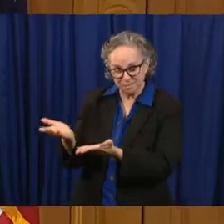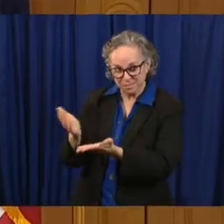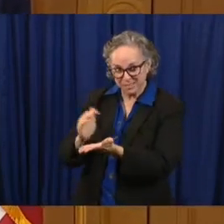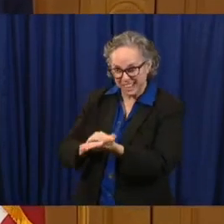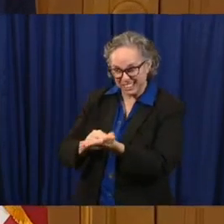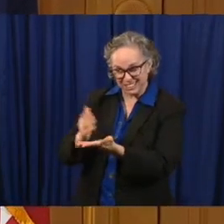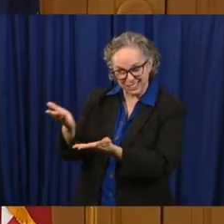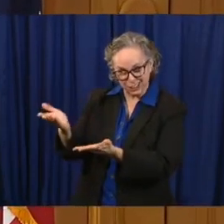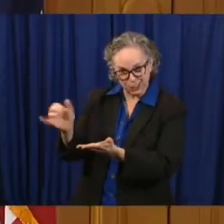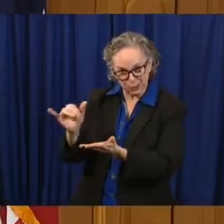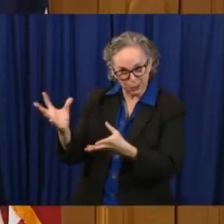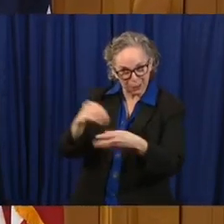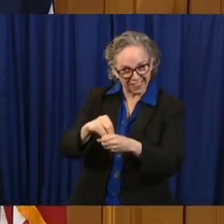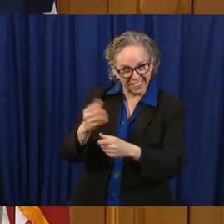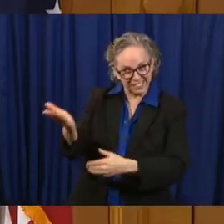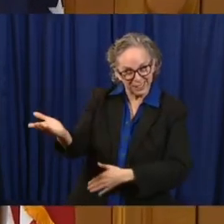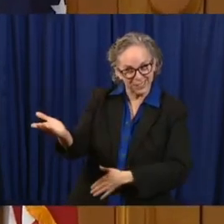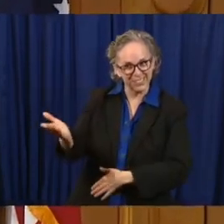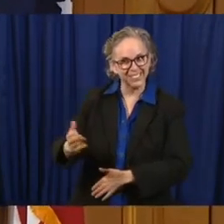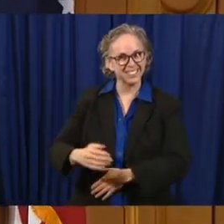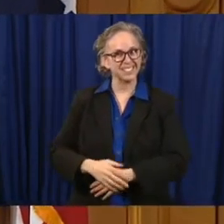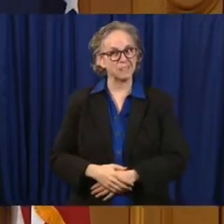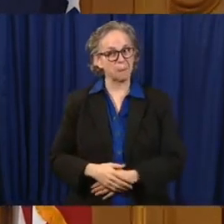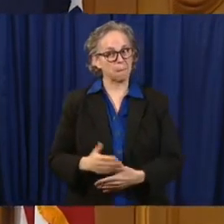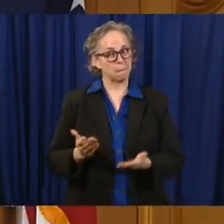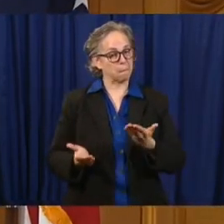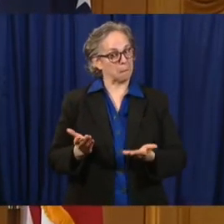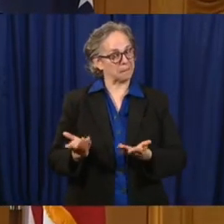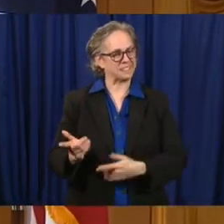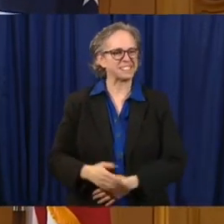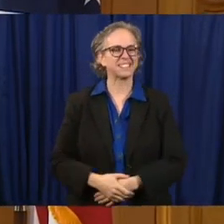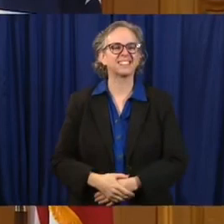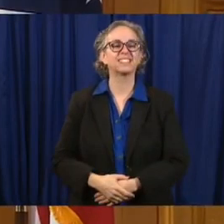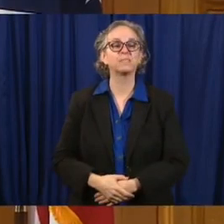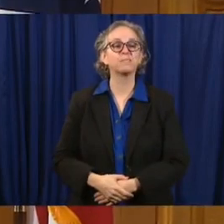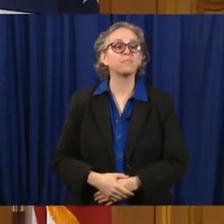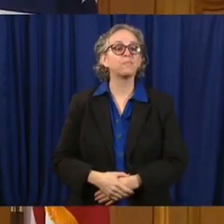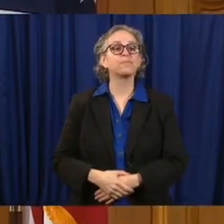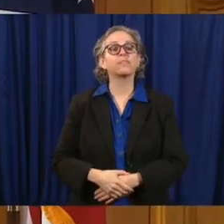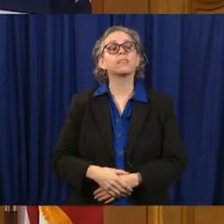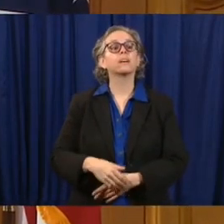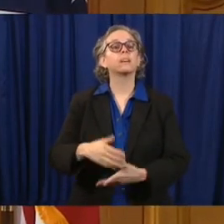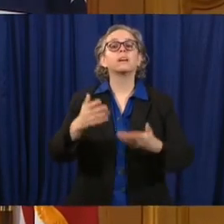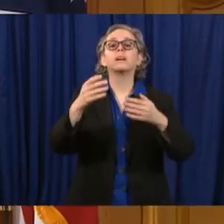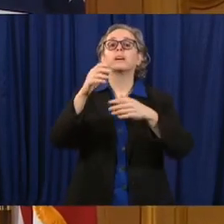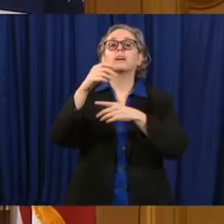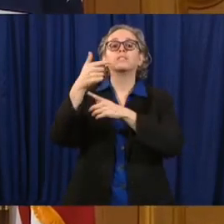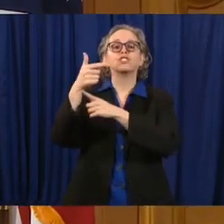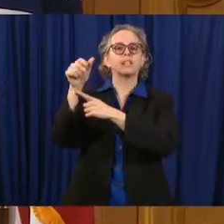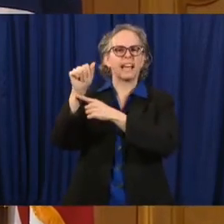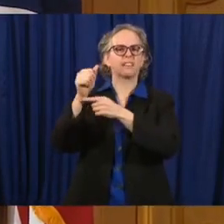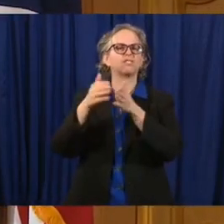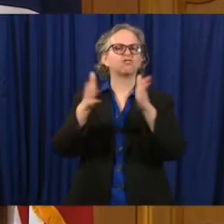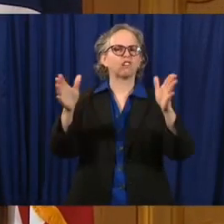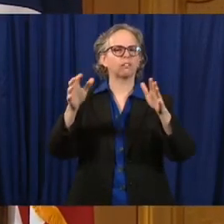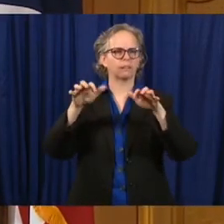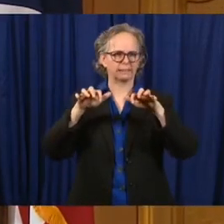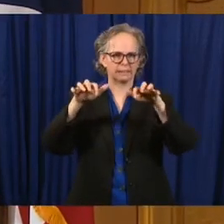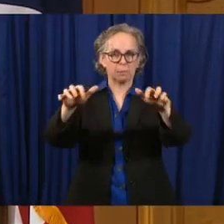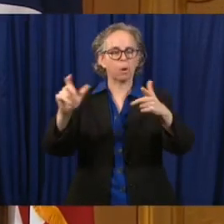as well. I want to thank our partners in the General Assembly for the action that they took a couple hours ago.